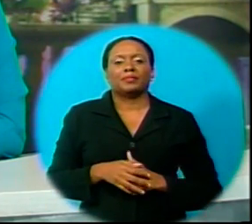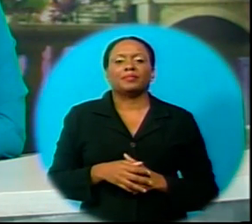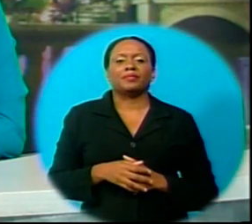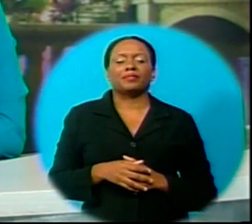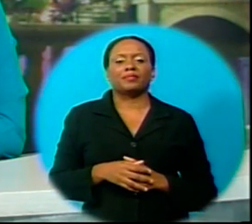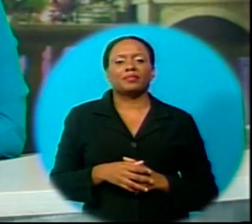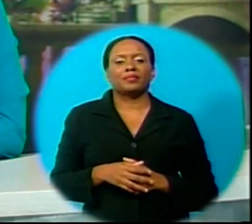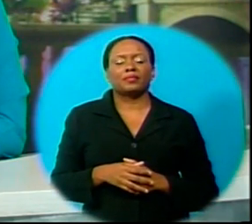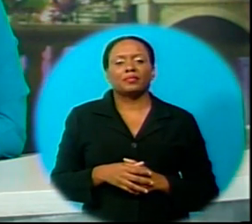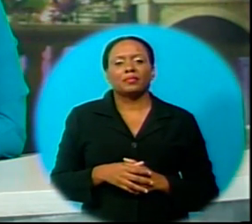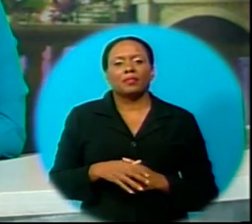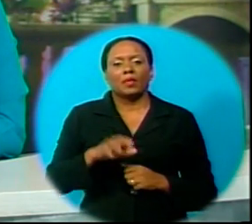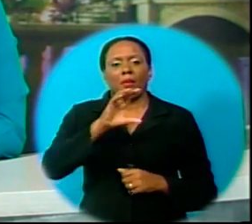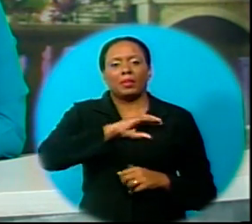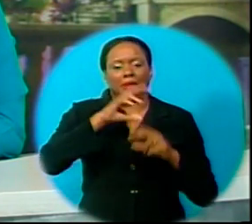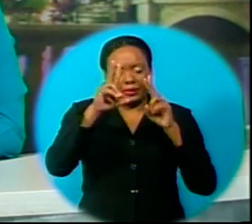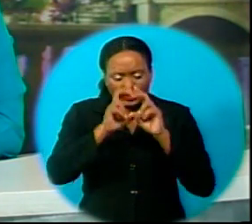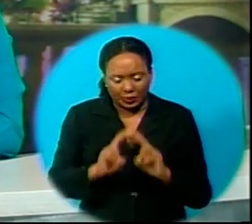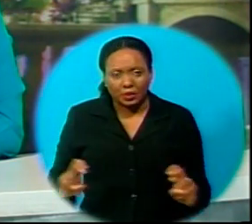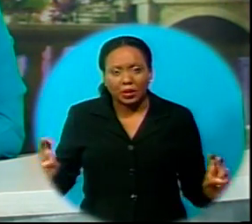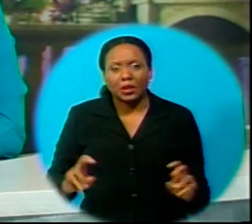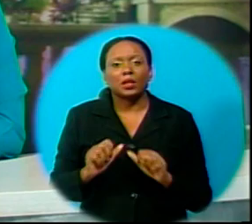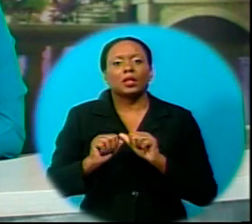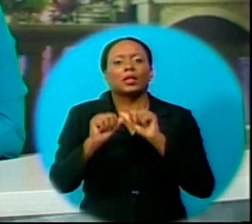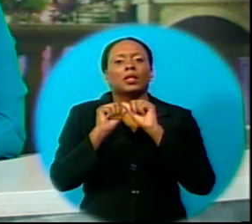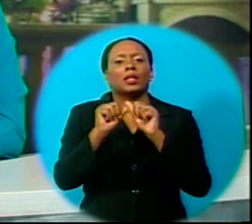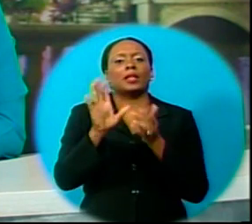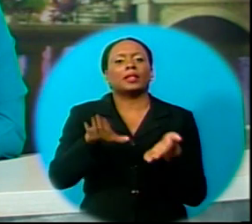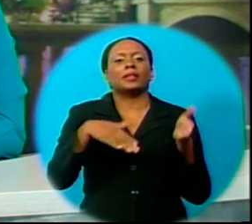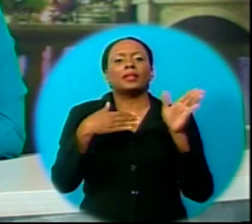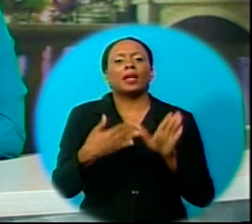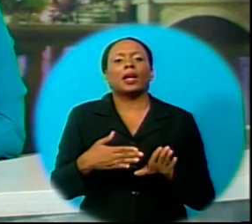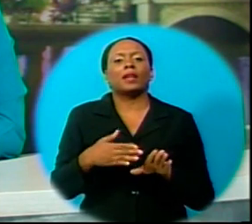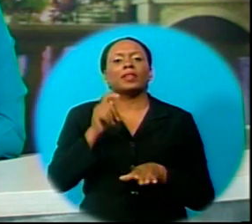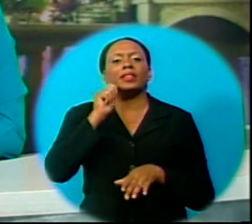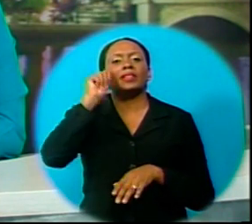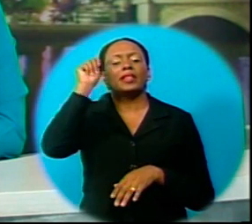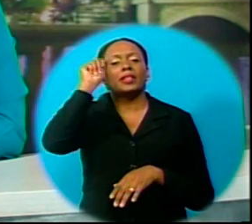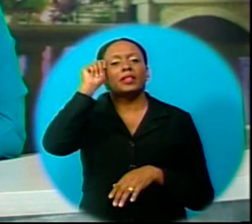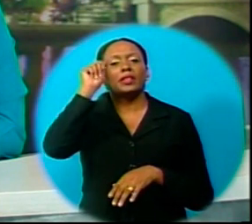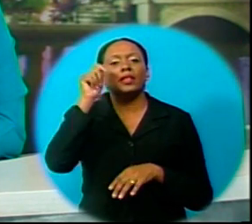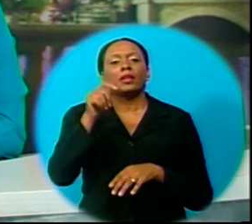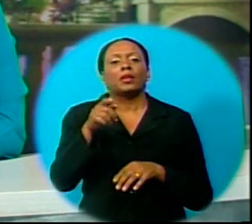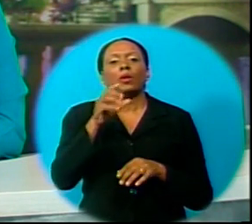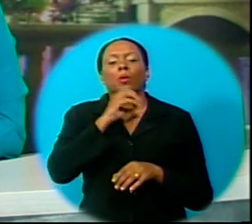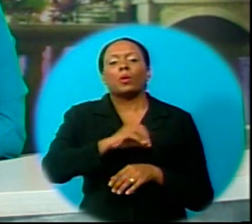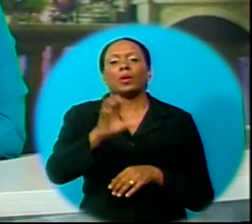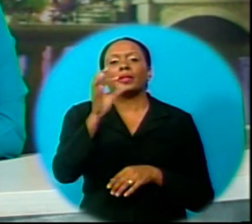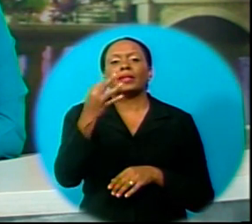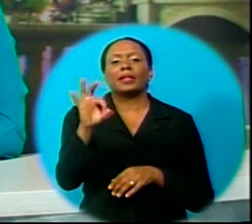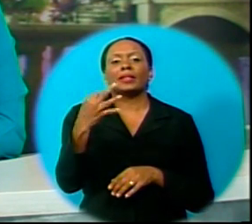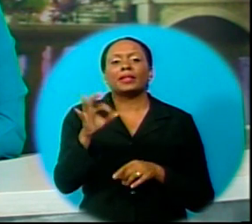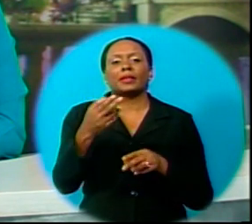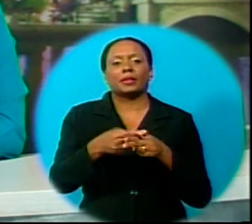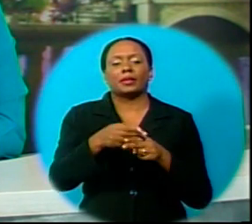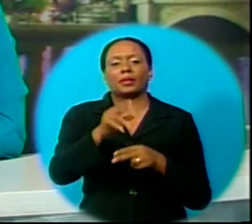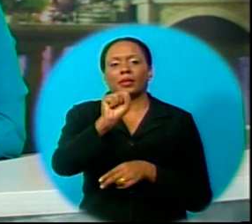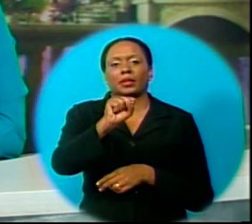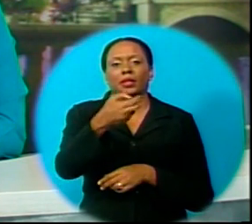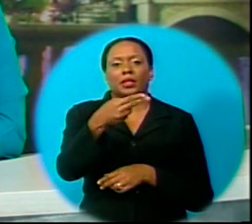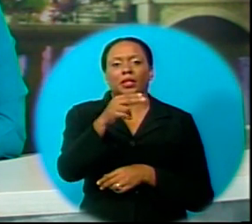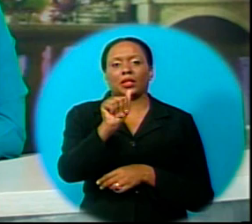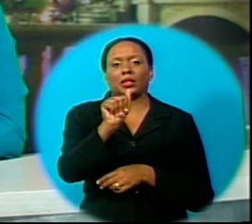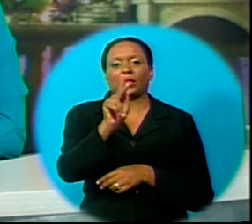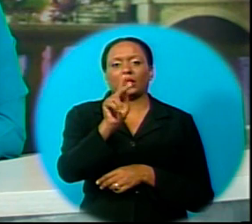seizures. Police investigations continue into the unnatural death of a St. Michael teenager. He is 19-year-old